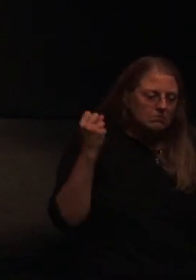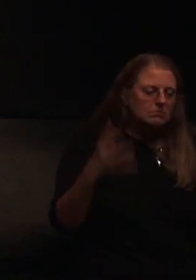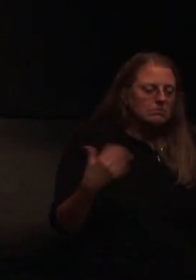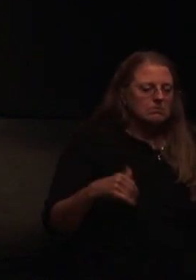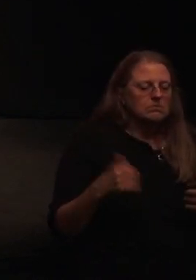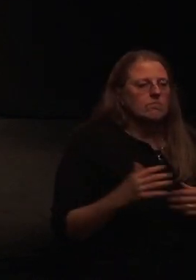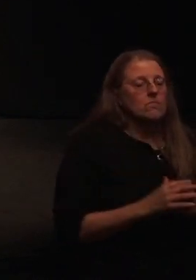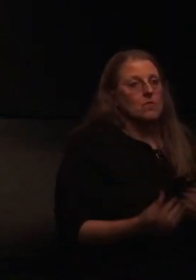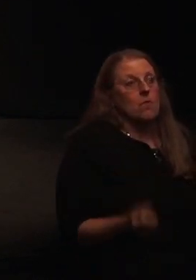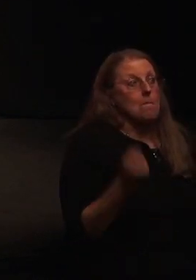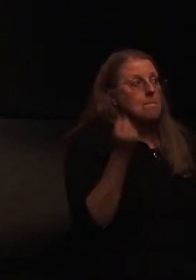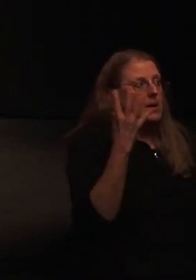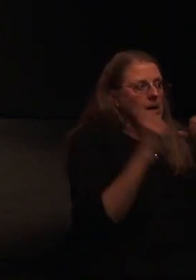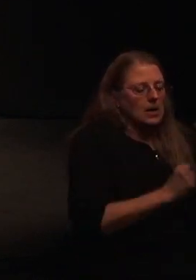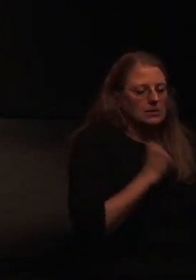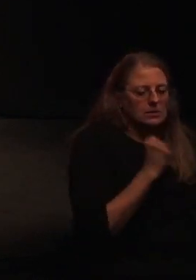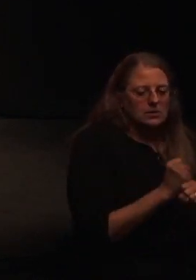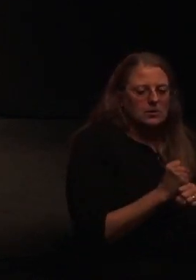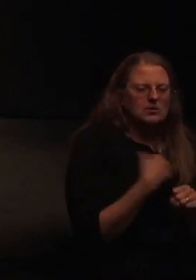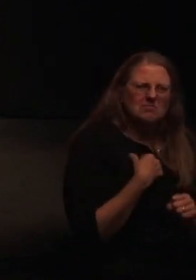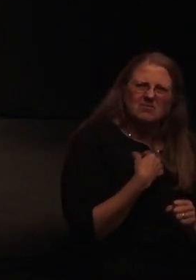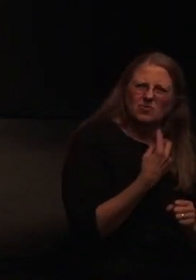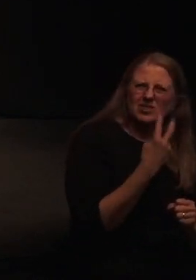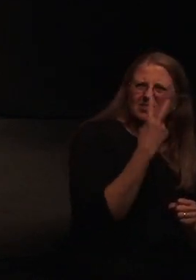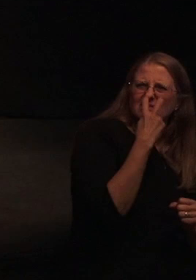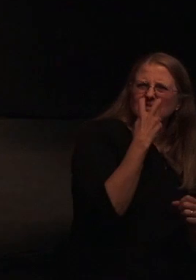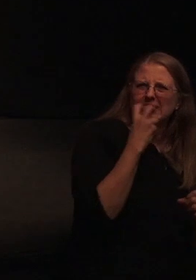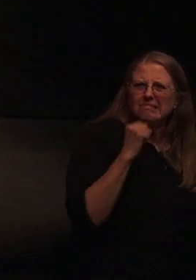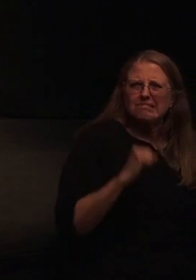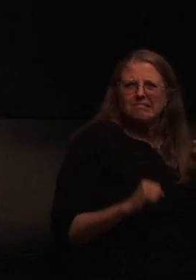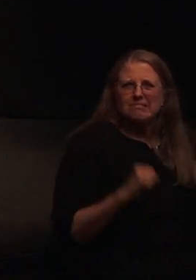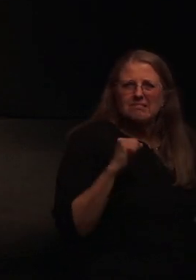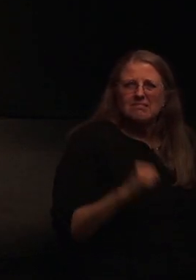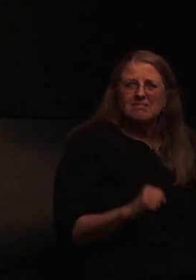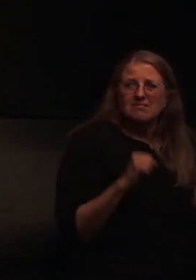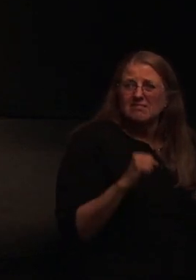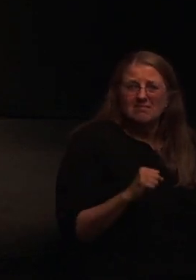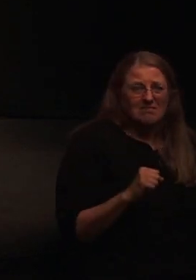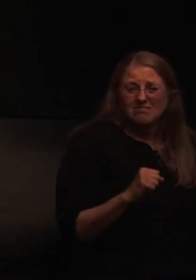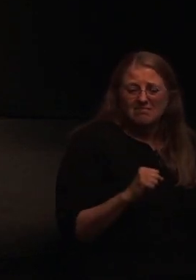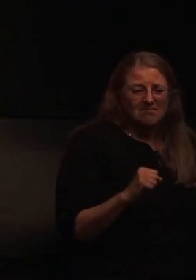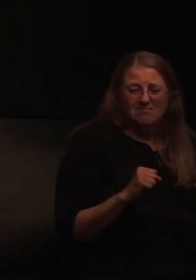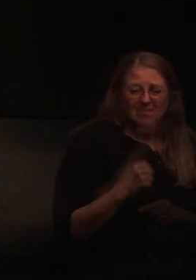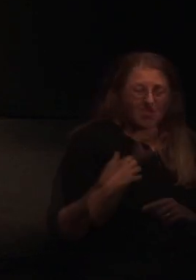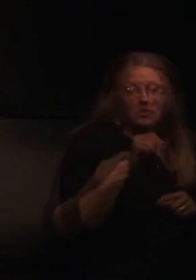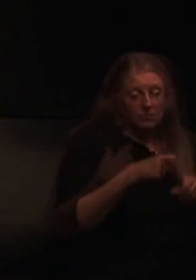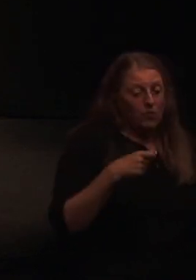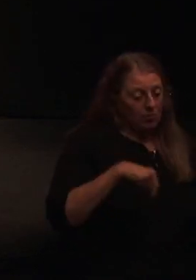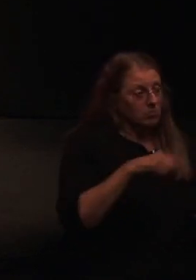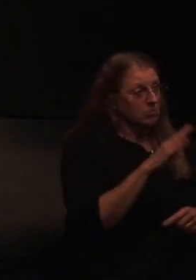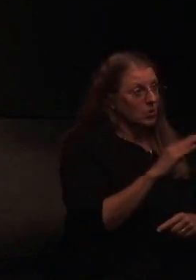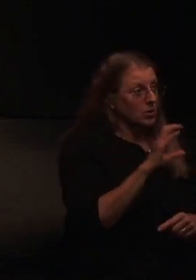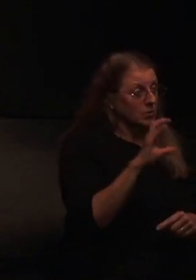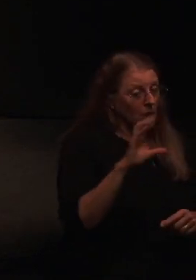for years, I doubted that I would ever come as far as I have. As